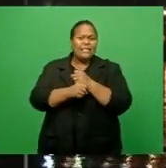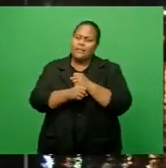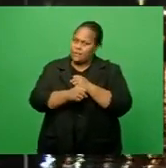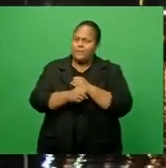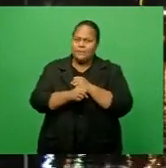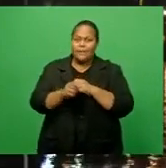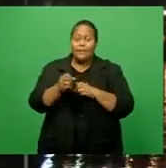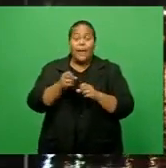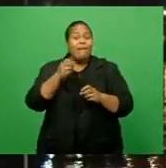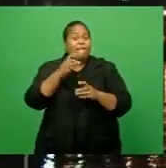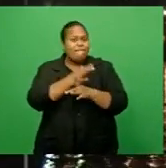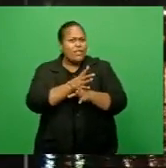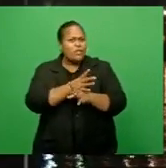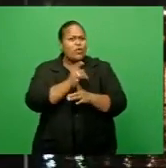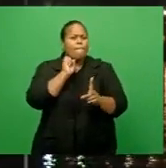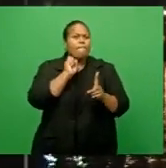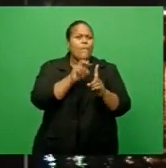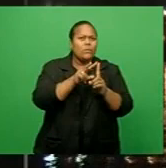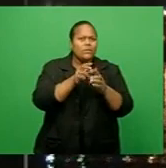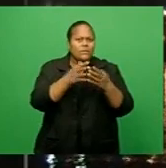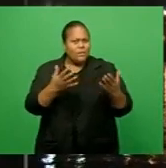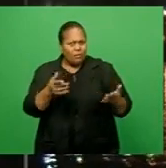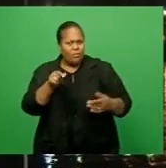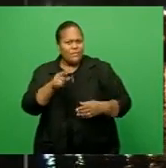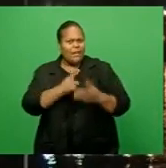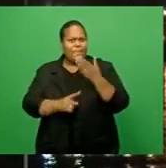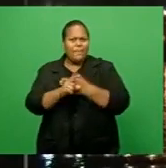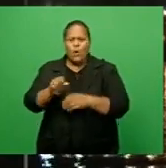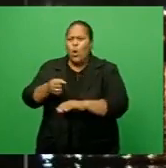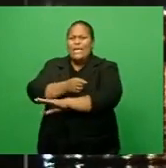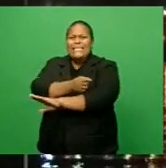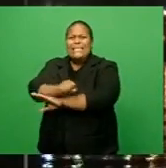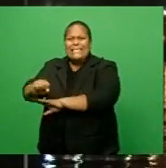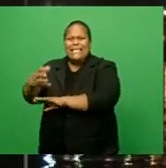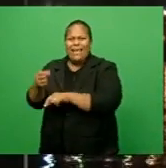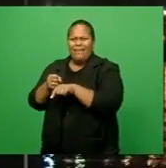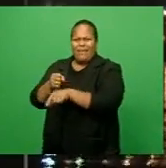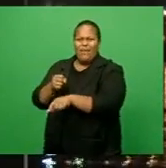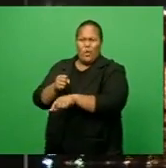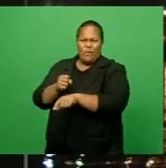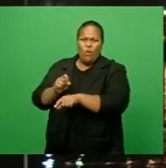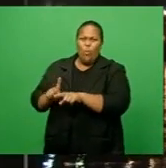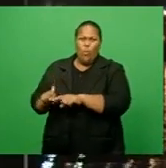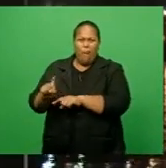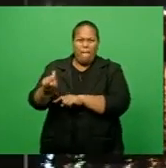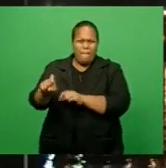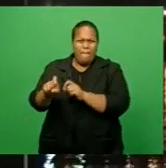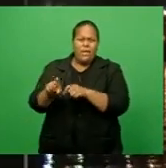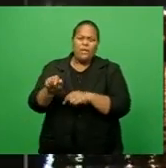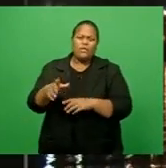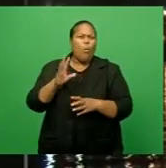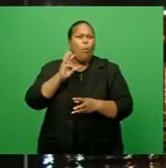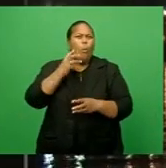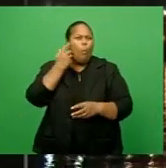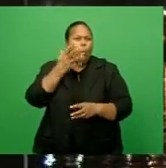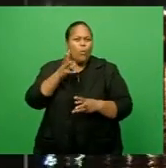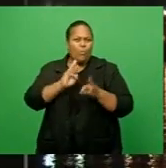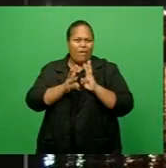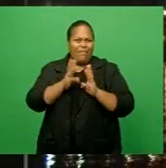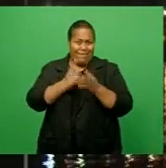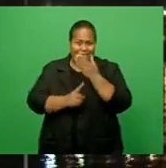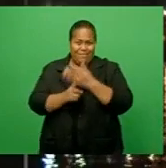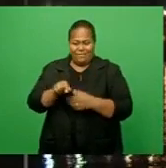fish poisoning, taking into consideration the seaworm or mbalolo season and the current hot weather. Sainian